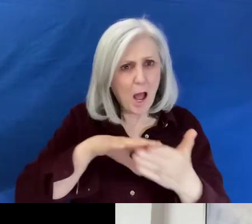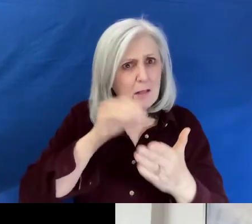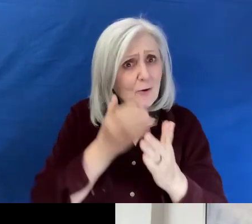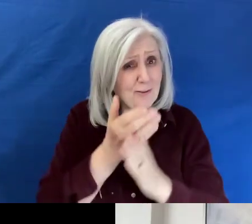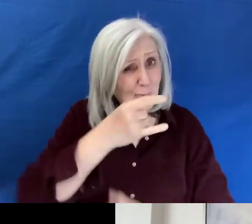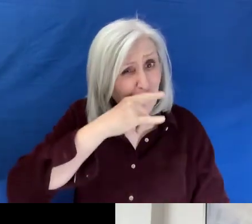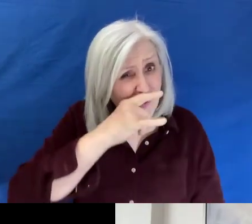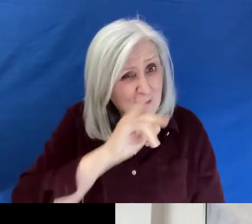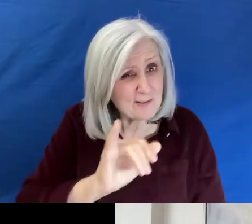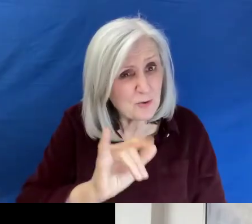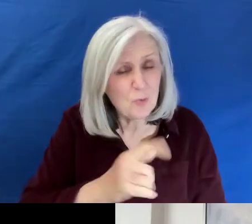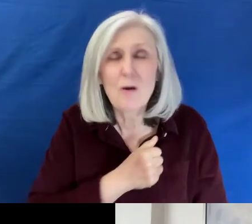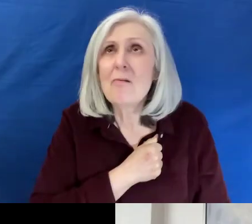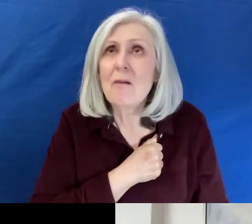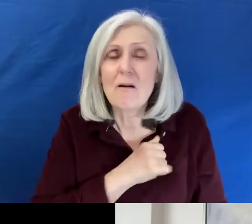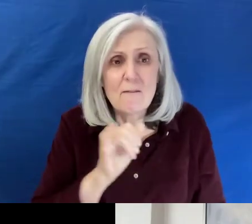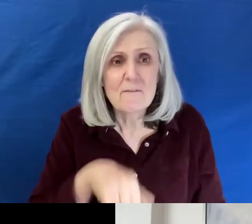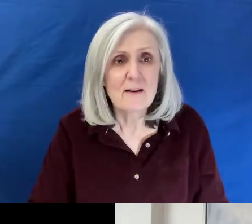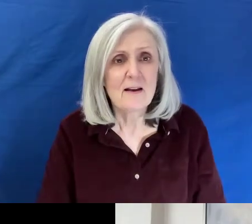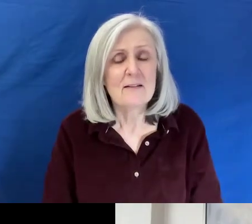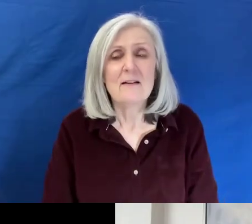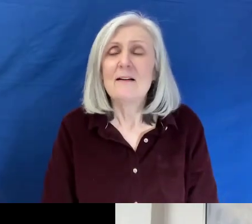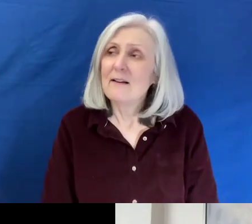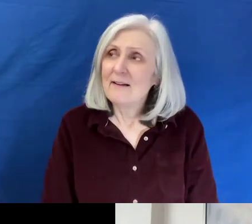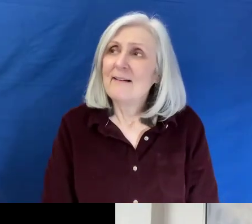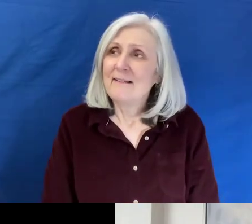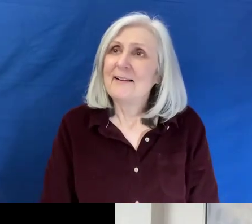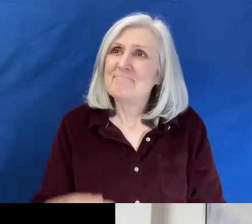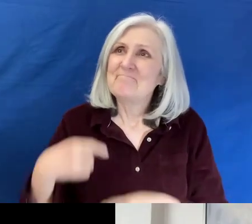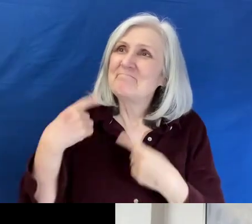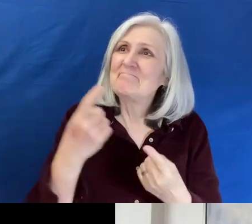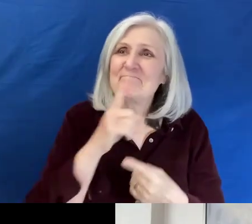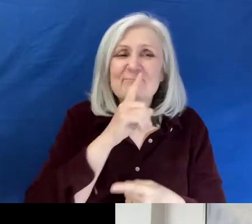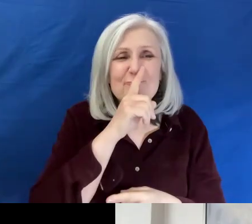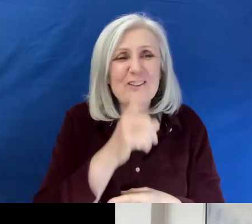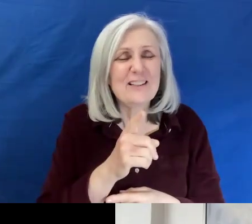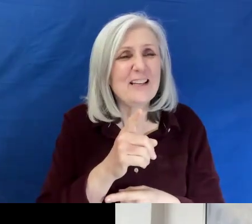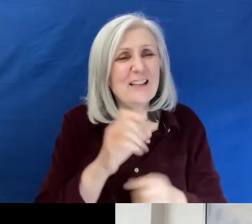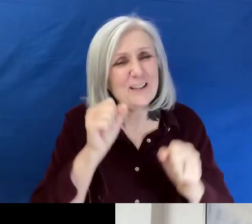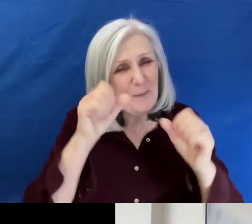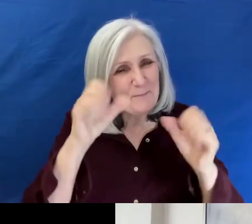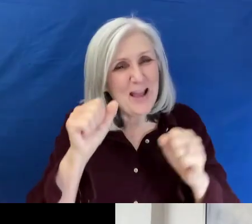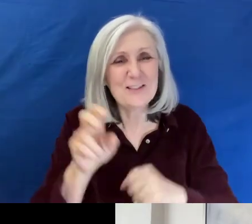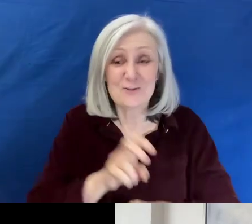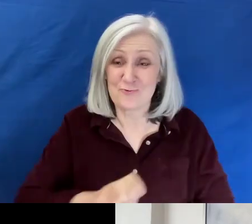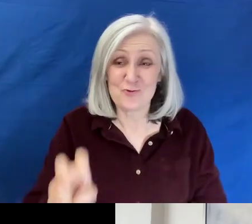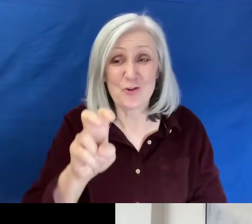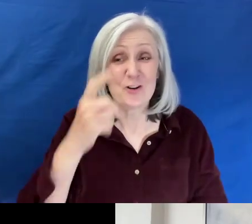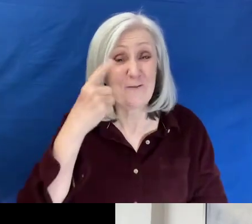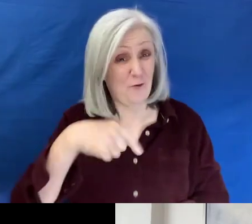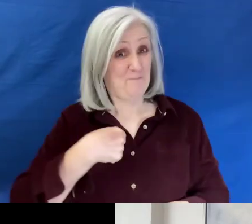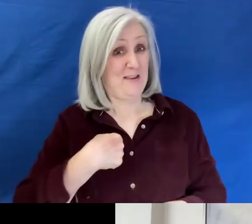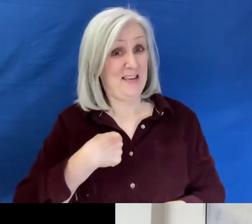them, which I love. Yeah, it's been a really amazing journey for me